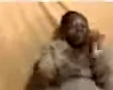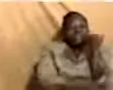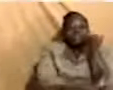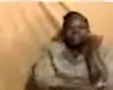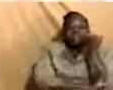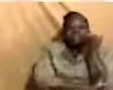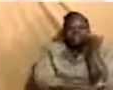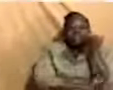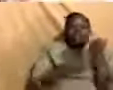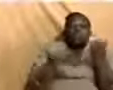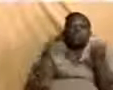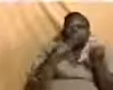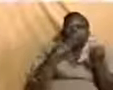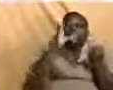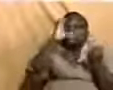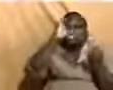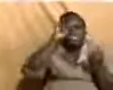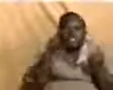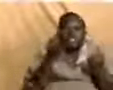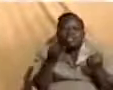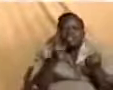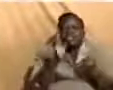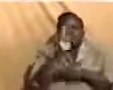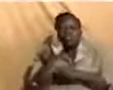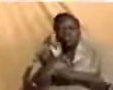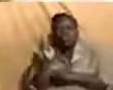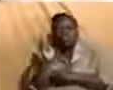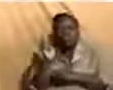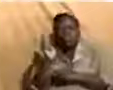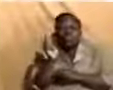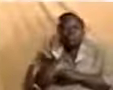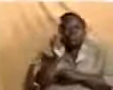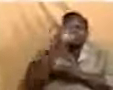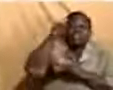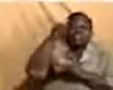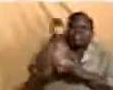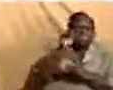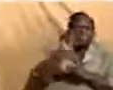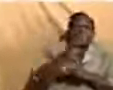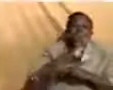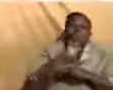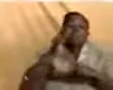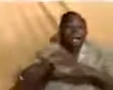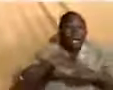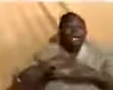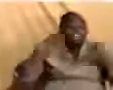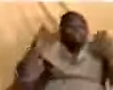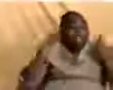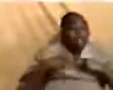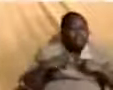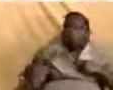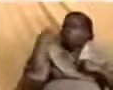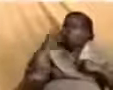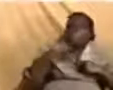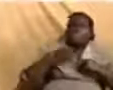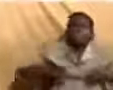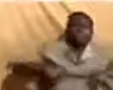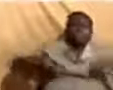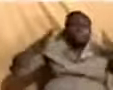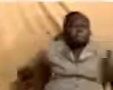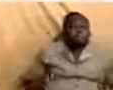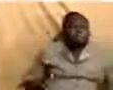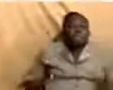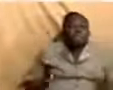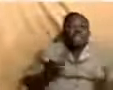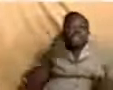Is it Martha Koome? Is it Uhuru Kenyatta? Is it Devin D? Or is it us, the people? Who is boss? If we,